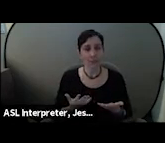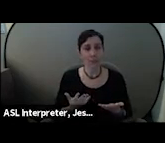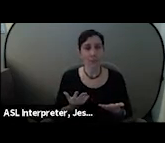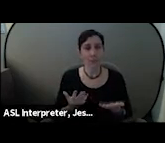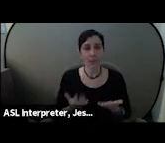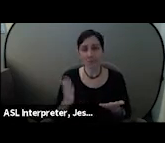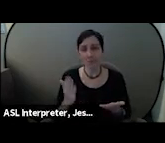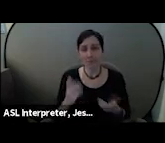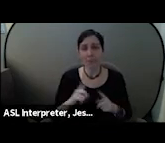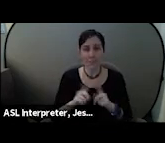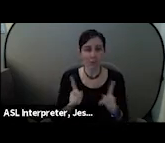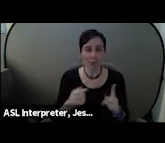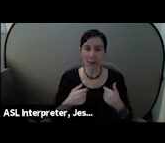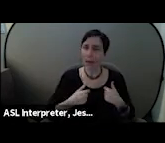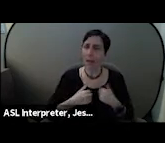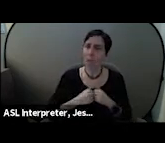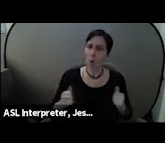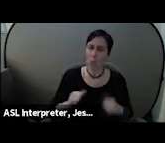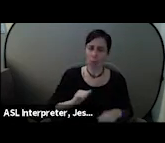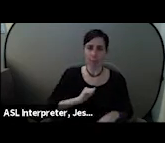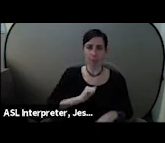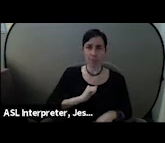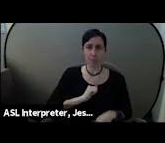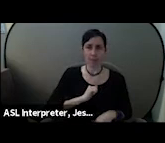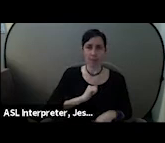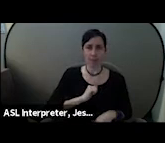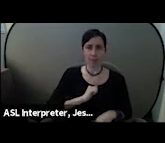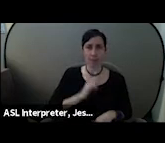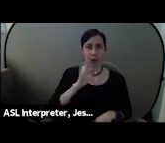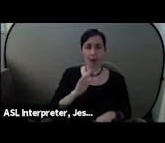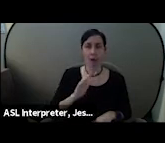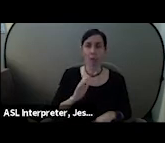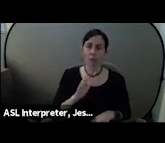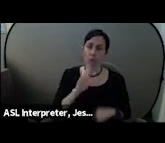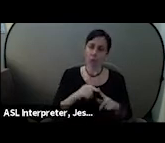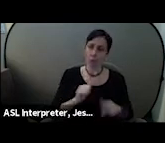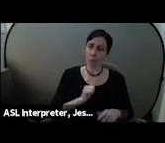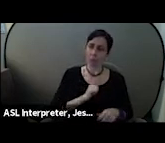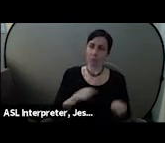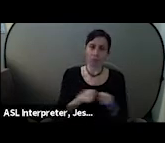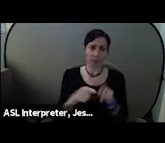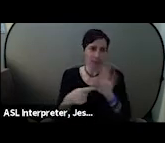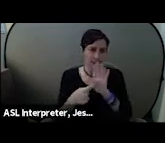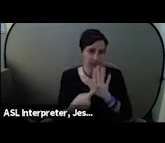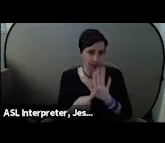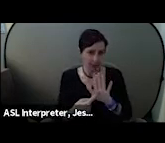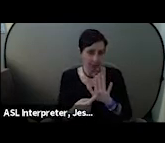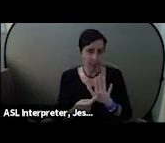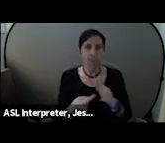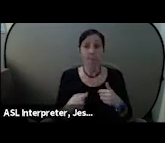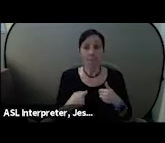I'm very open about myself, for instance. So I'm going to use myself as an example. I